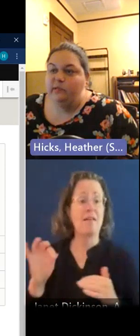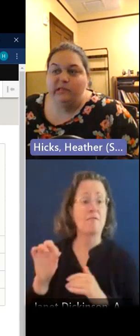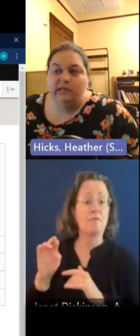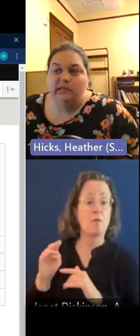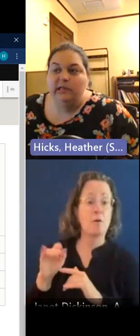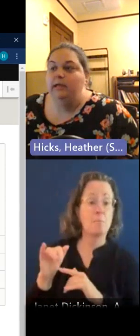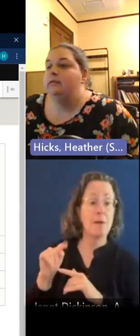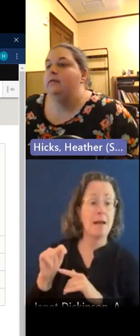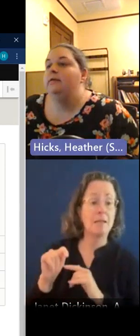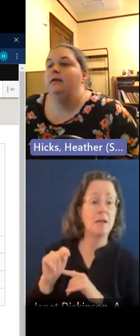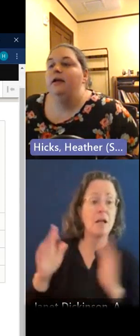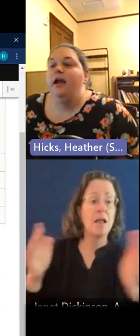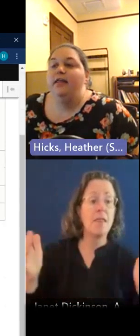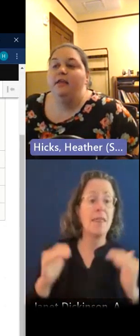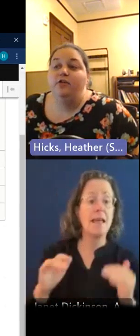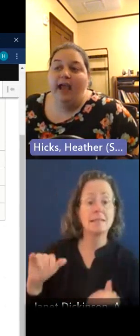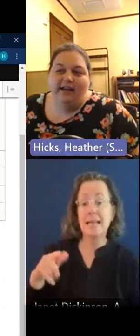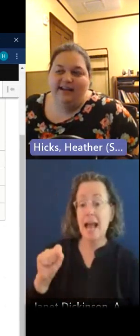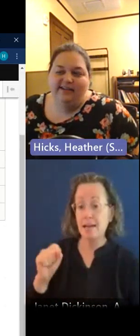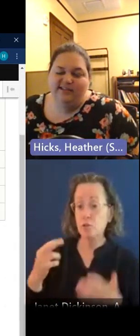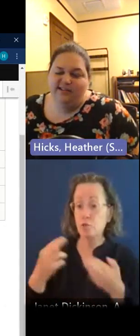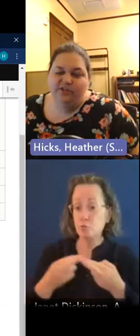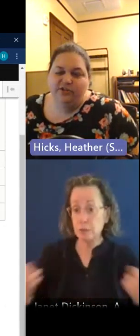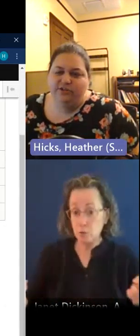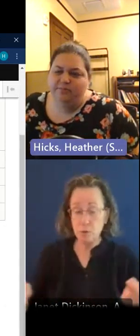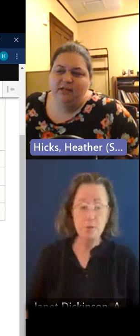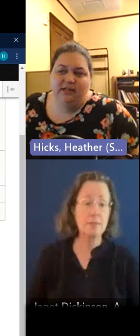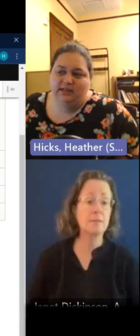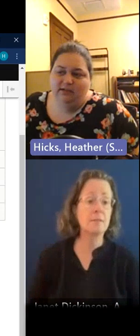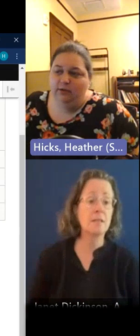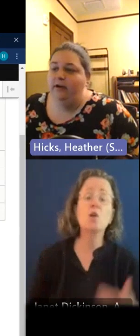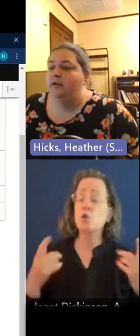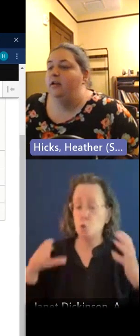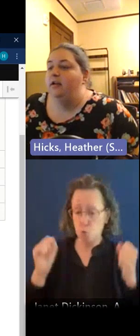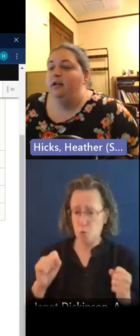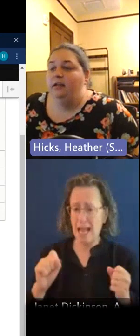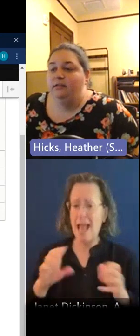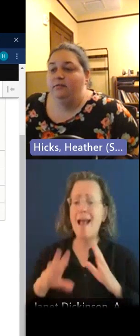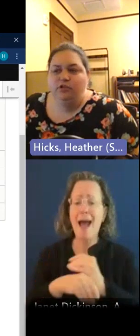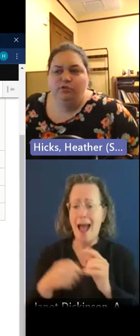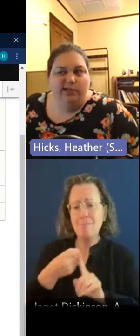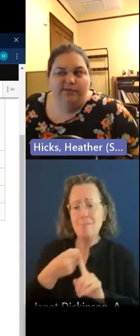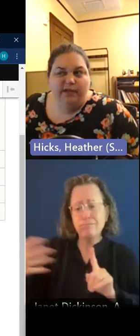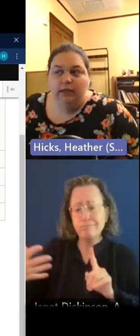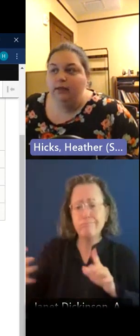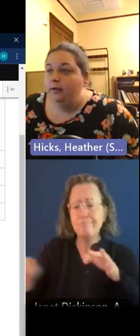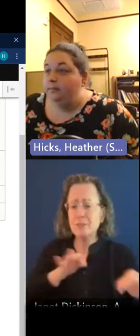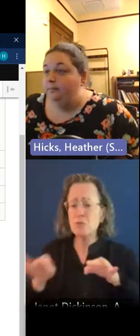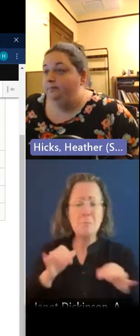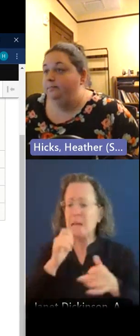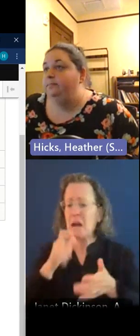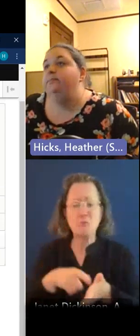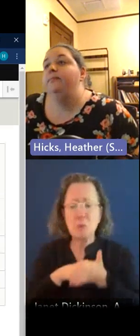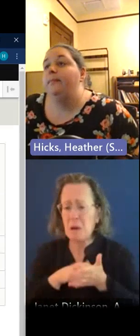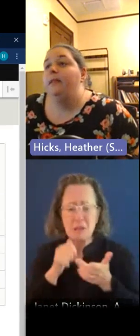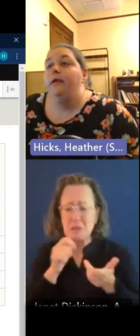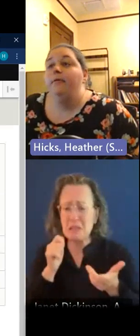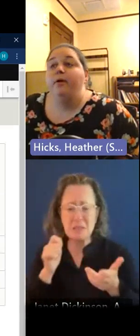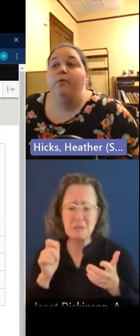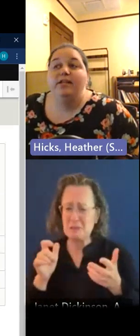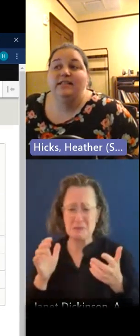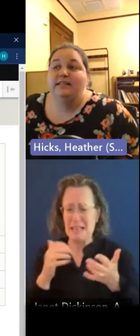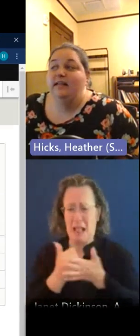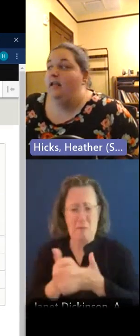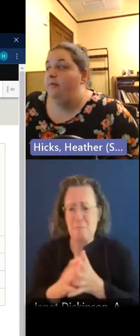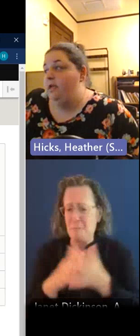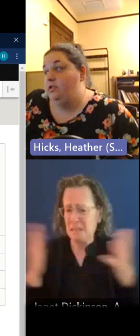Then resources, I guess. And then you can add an additional description. It's not required. It doesn't really do much of anything.